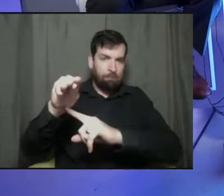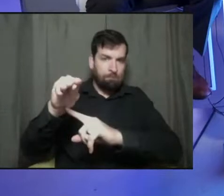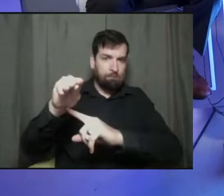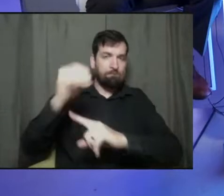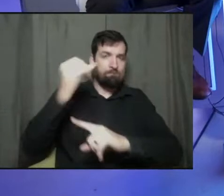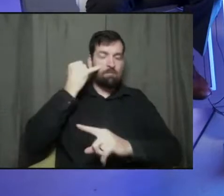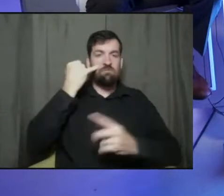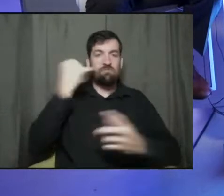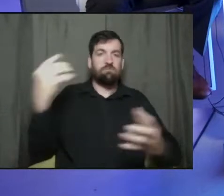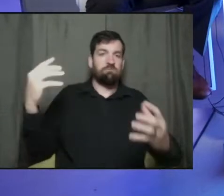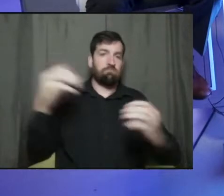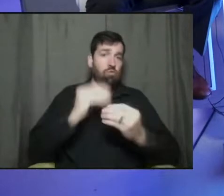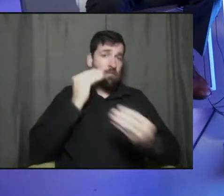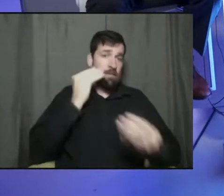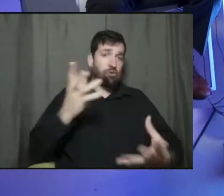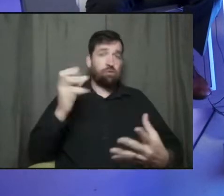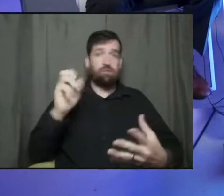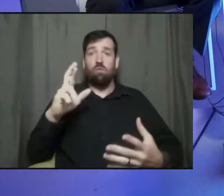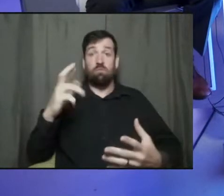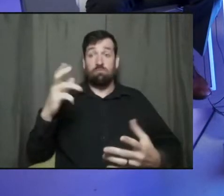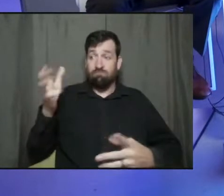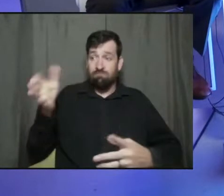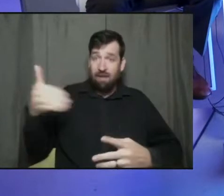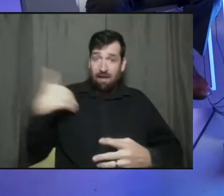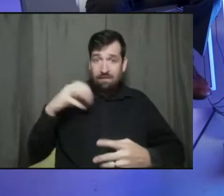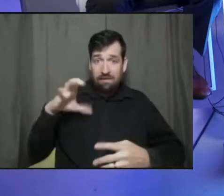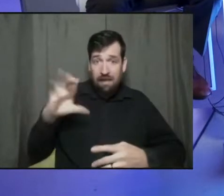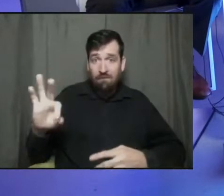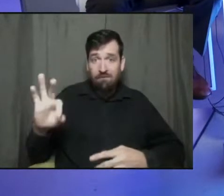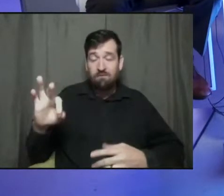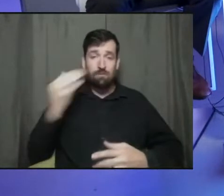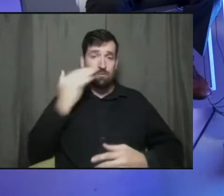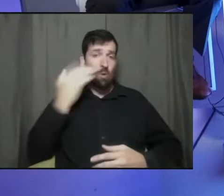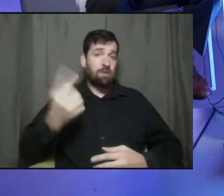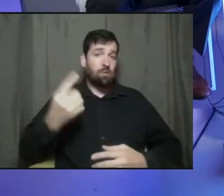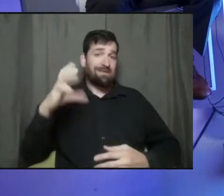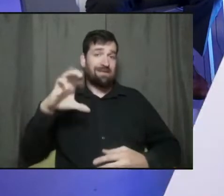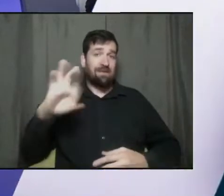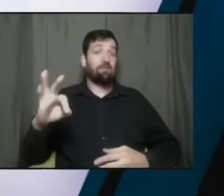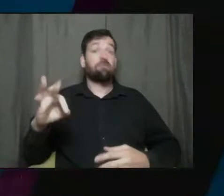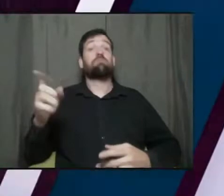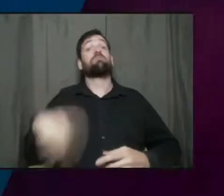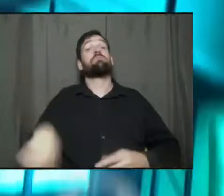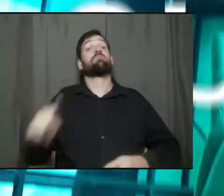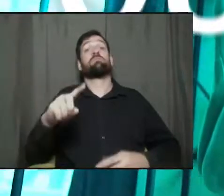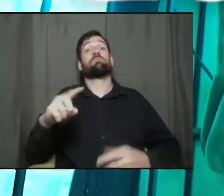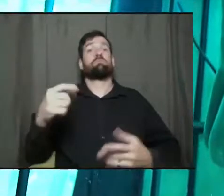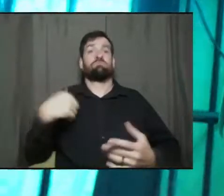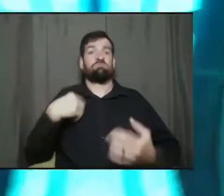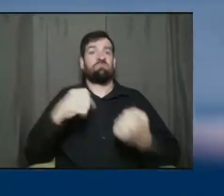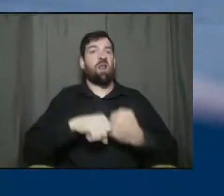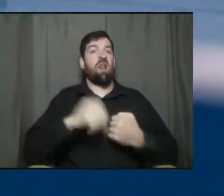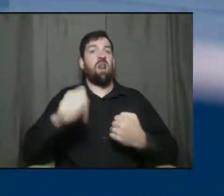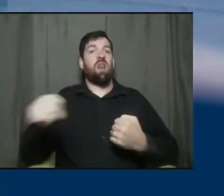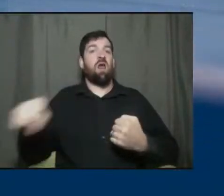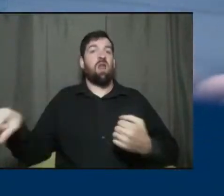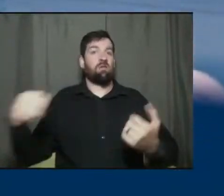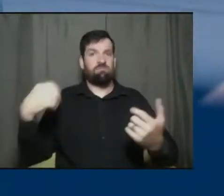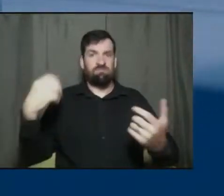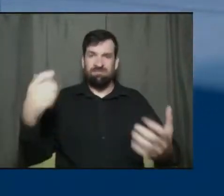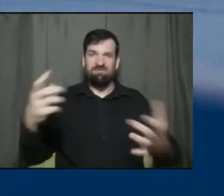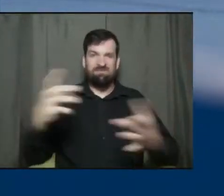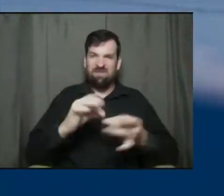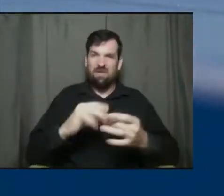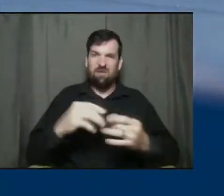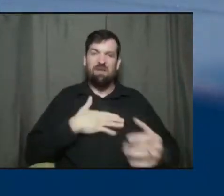or if you know anybody who's got CF, or if you have CF and want to participate. All right, Jess, we've been talking a long time. I got to tell you, this is like my favorite topic in the world.